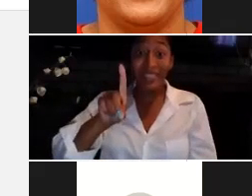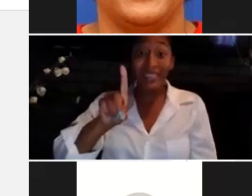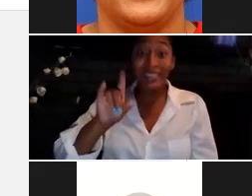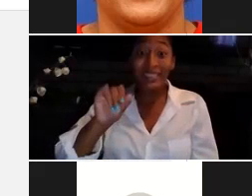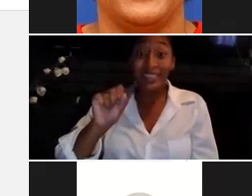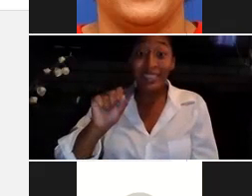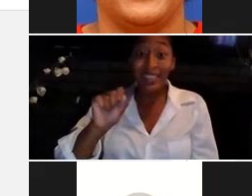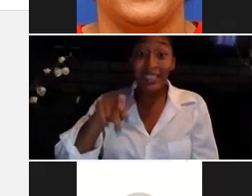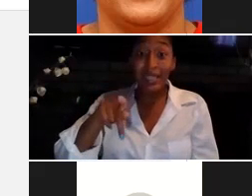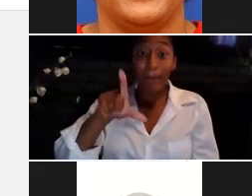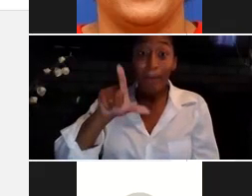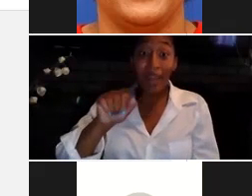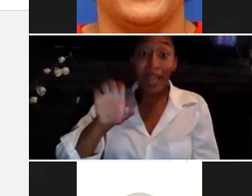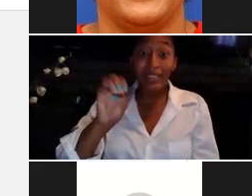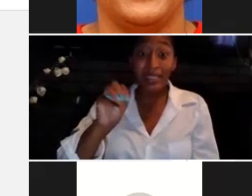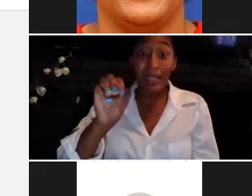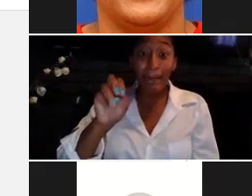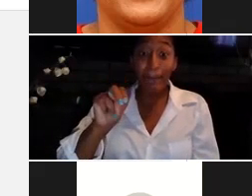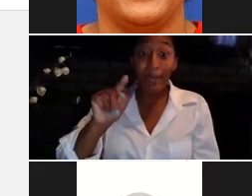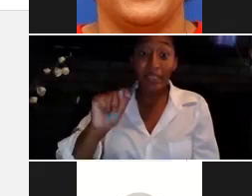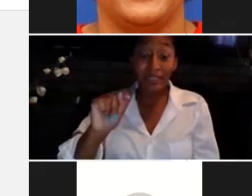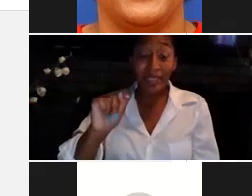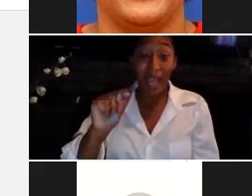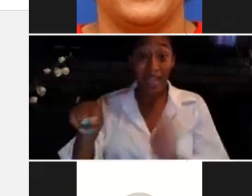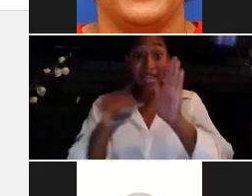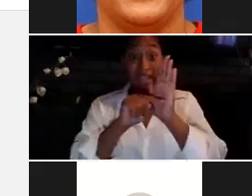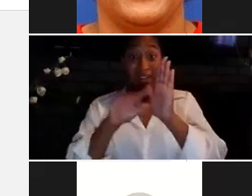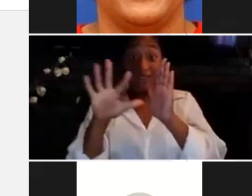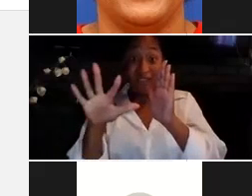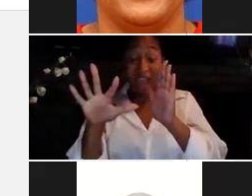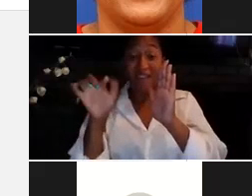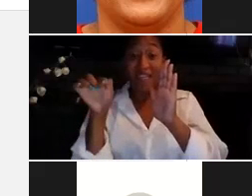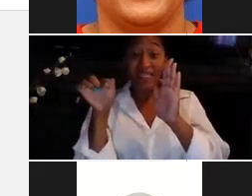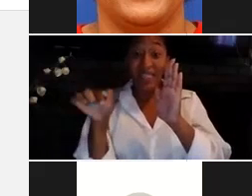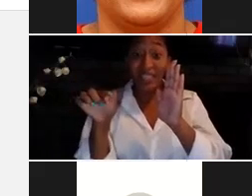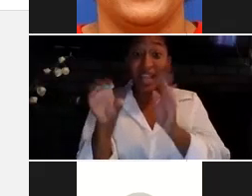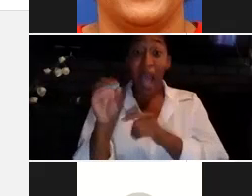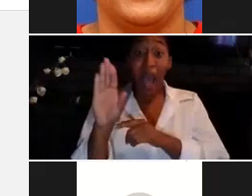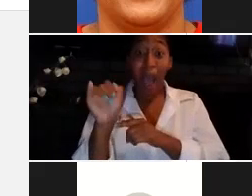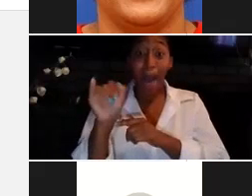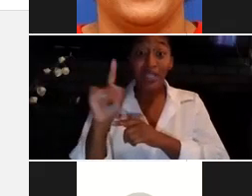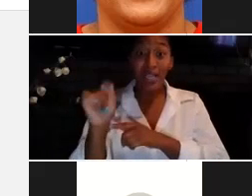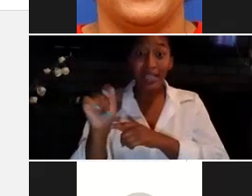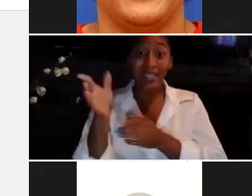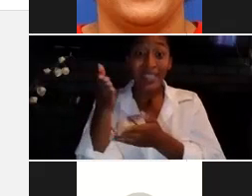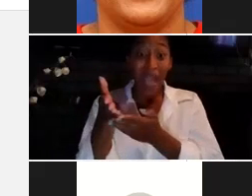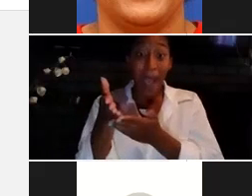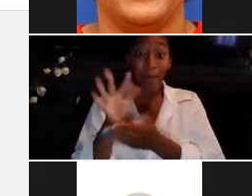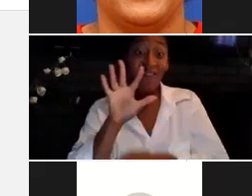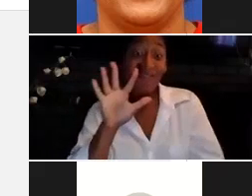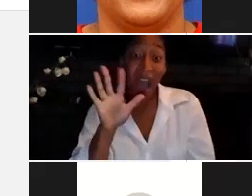object stopped 5 units to the left of wherever it started.